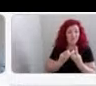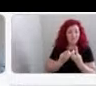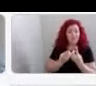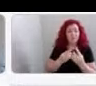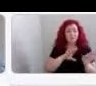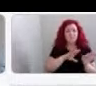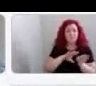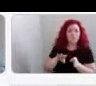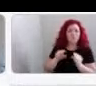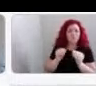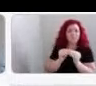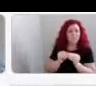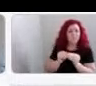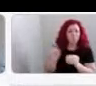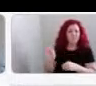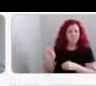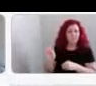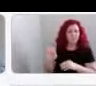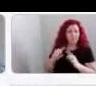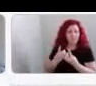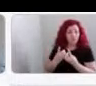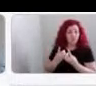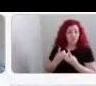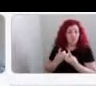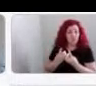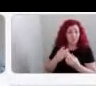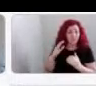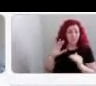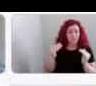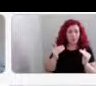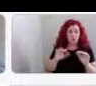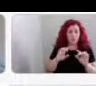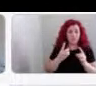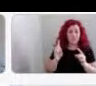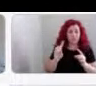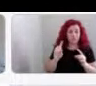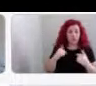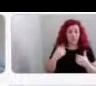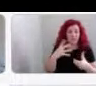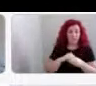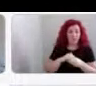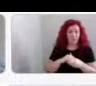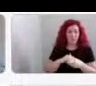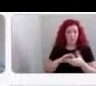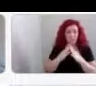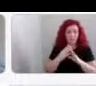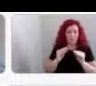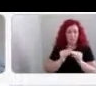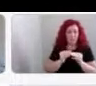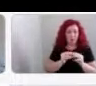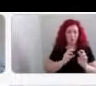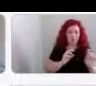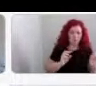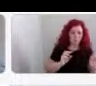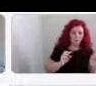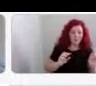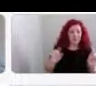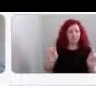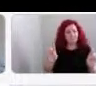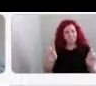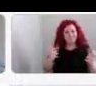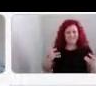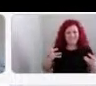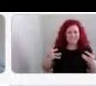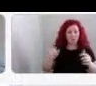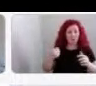more heavily democratic district and then the disregarding part of will become more heavily leading republican and i think we heard from other speakers that right now